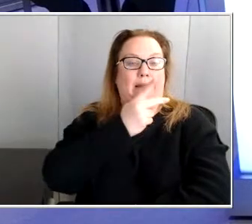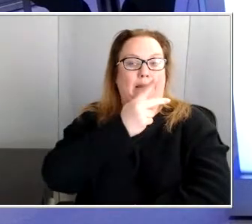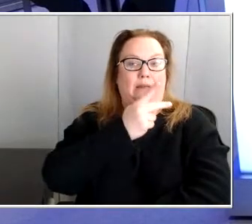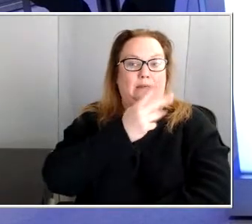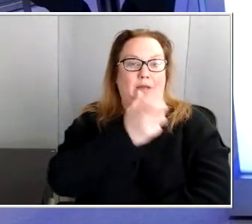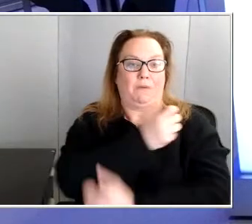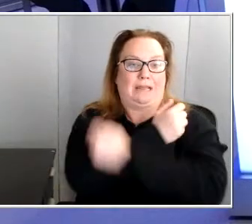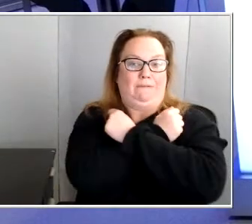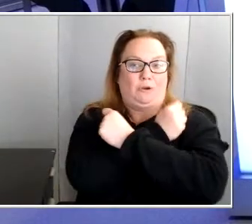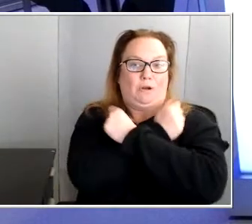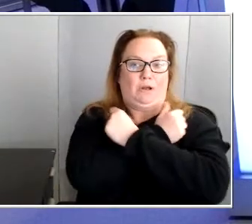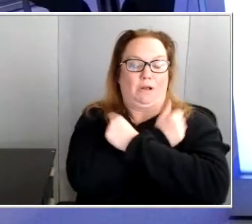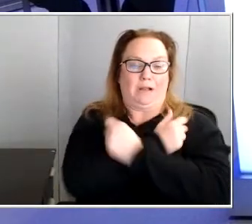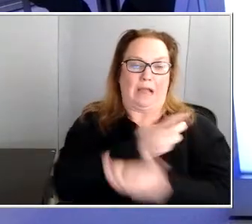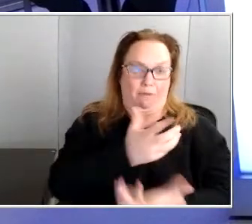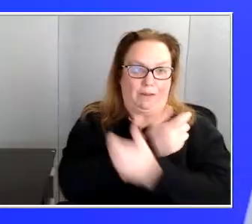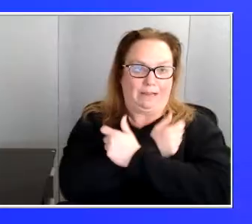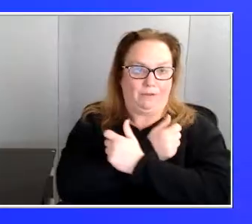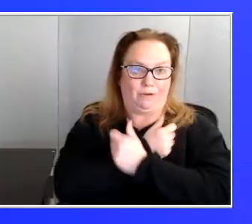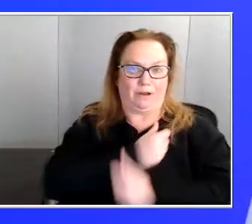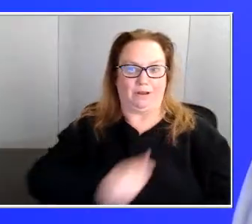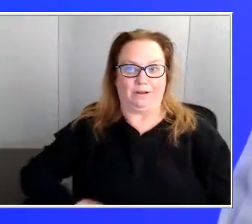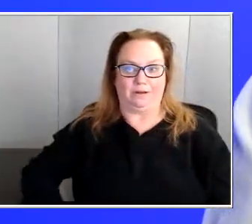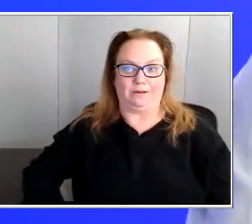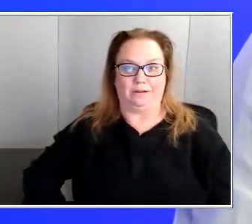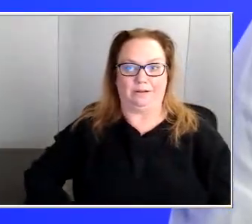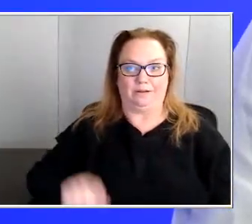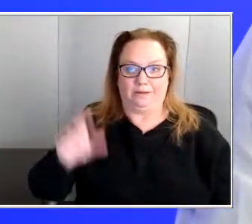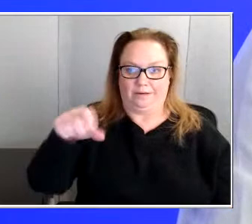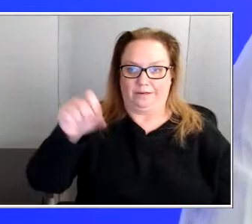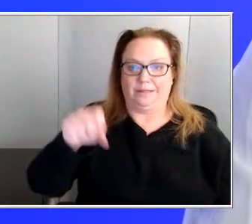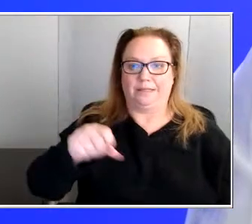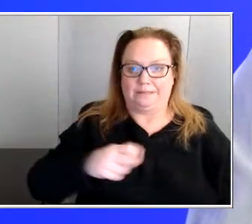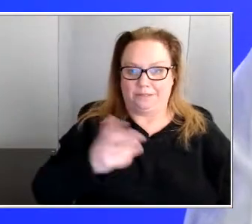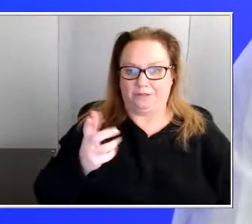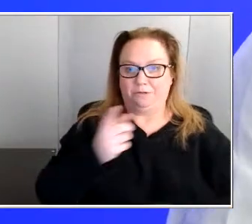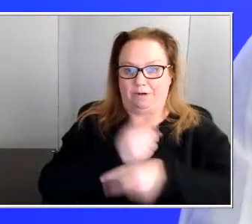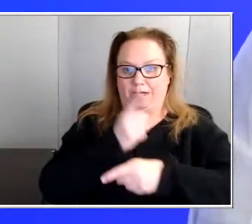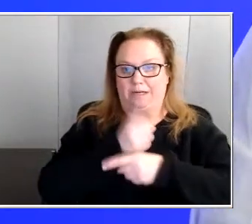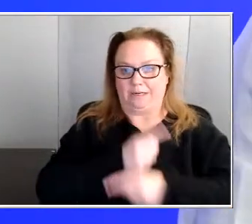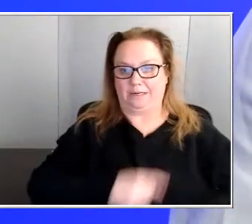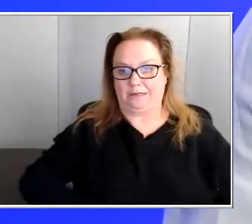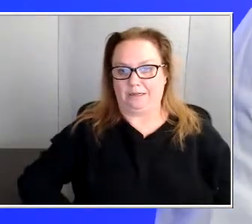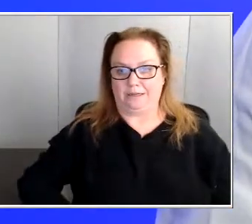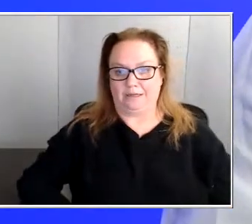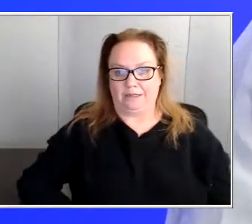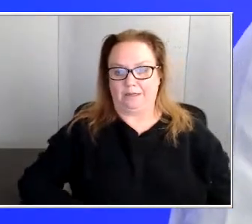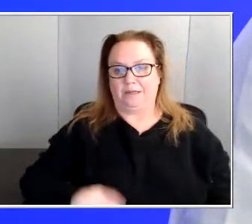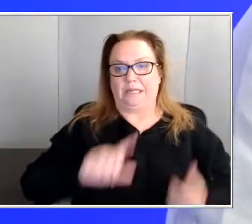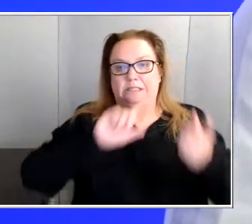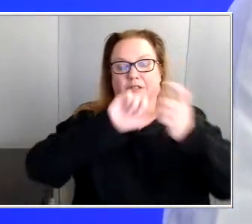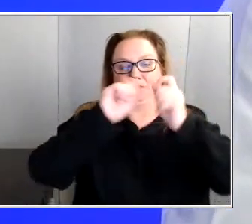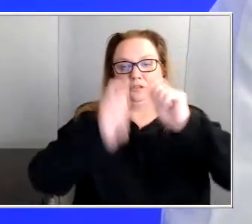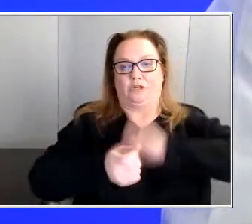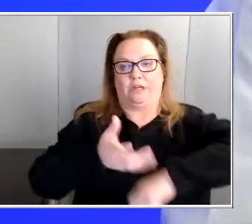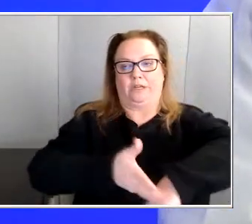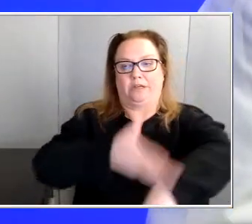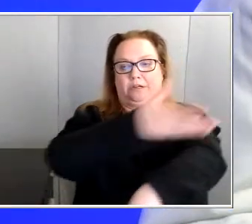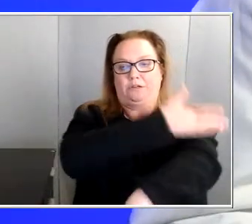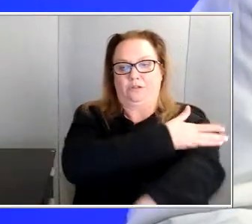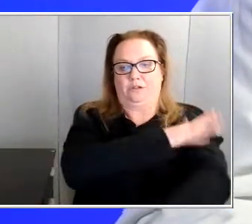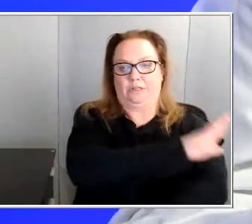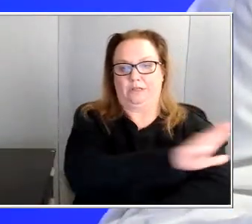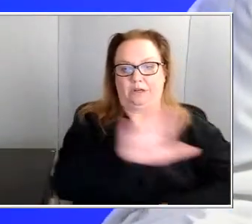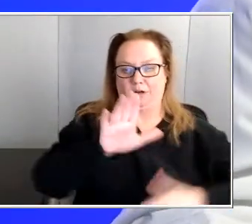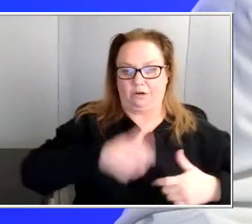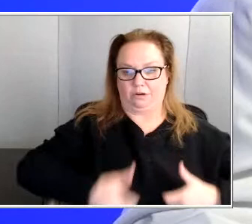I'd want to give you a big hug. Generally speaking, yes, you're right. That is cool. It's a drastic change in their life from not